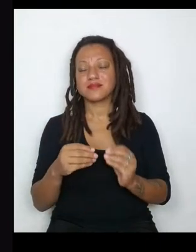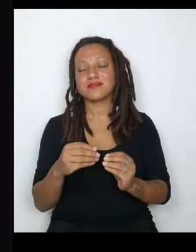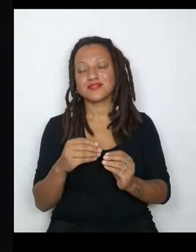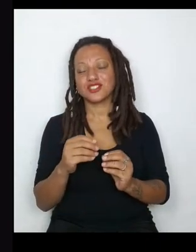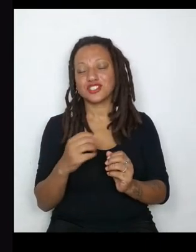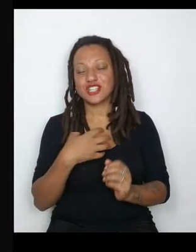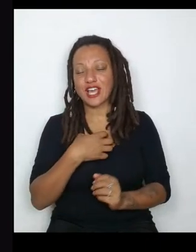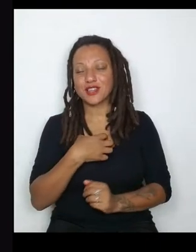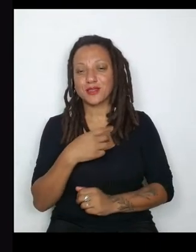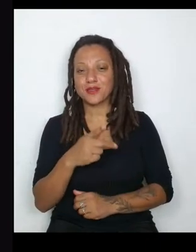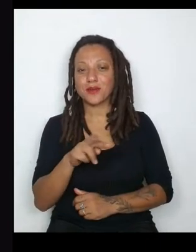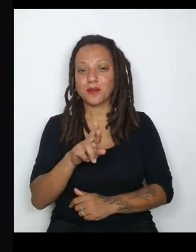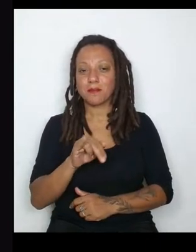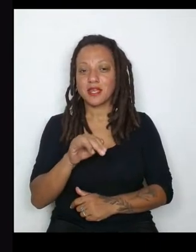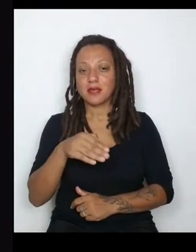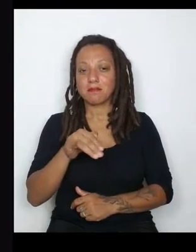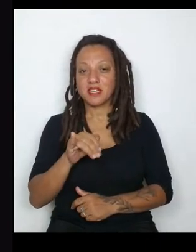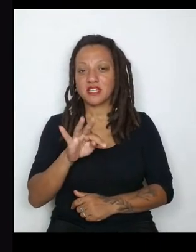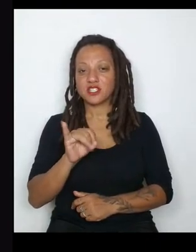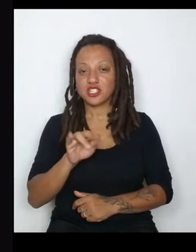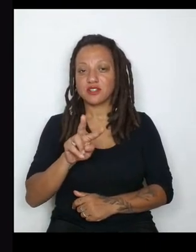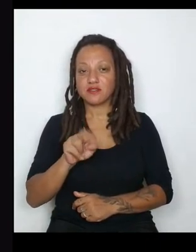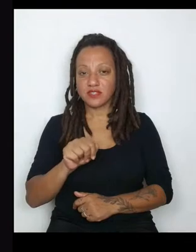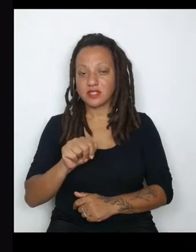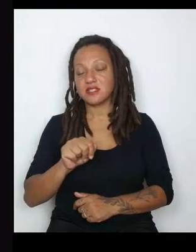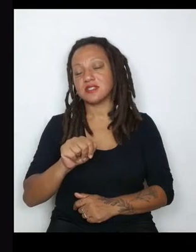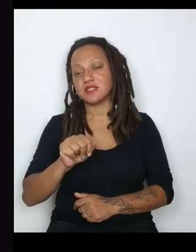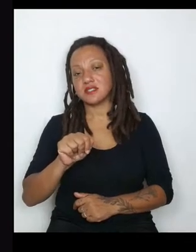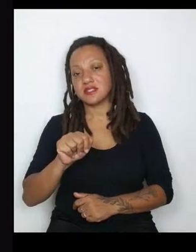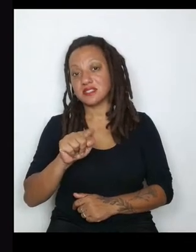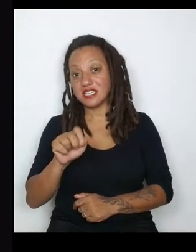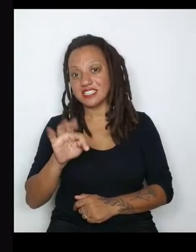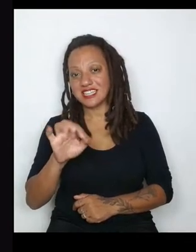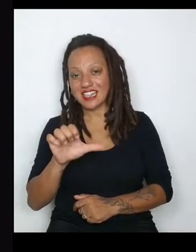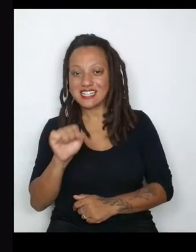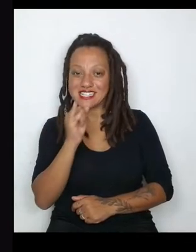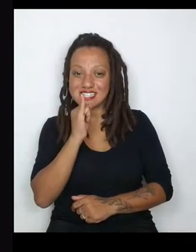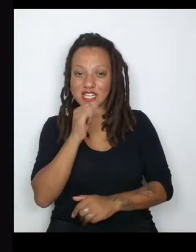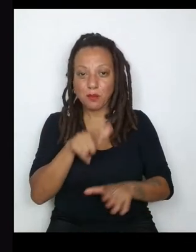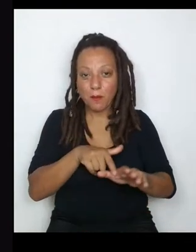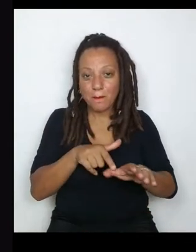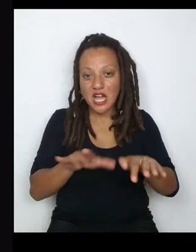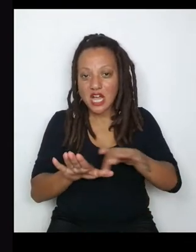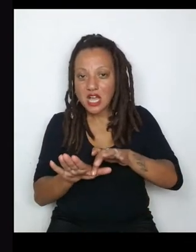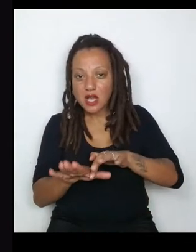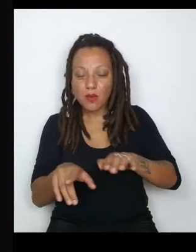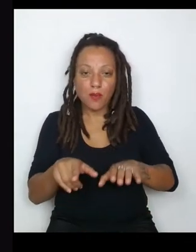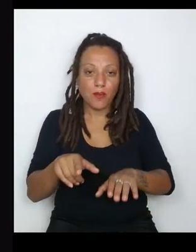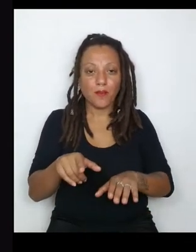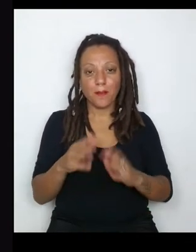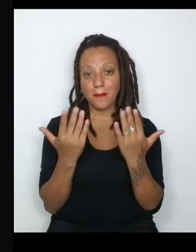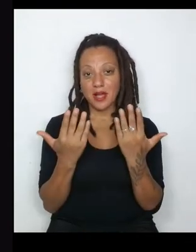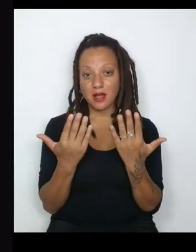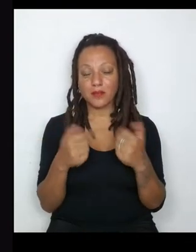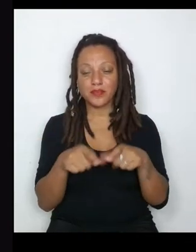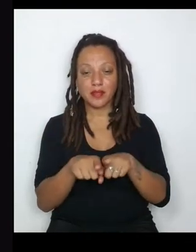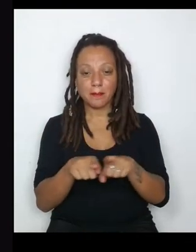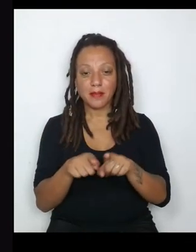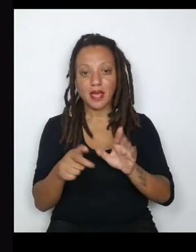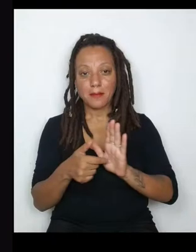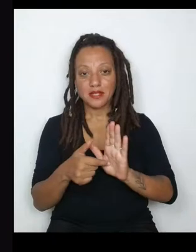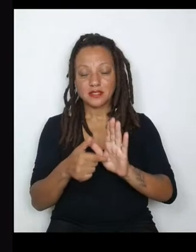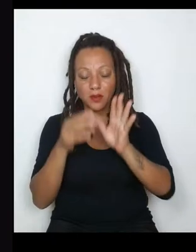or various higher hierarchic or abstracted depictions of the body often derived from his